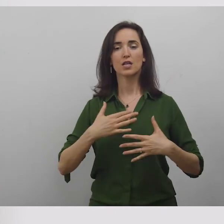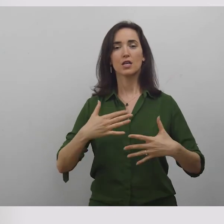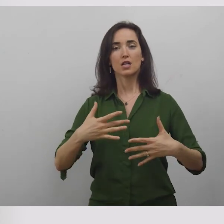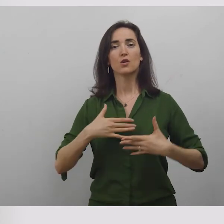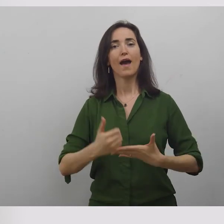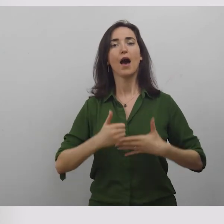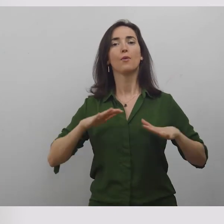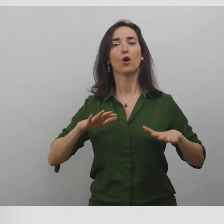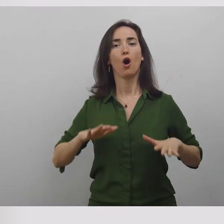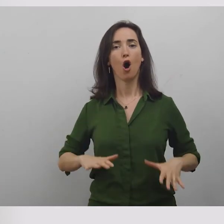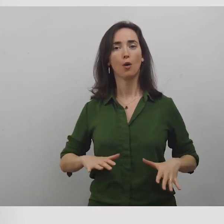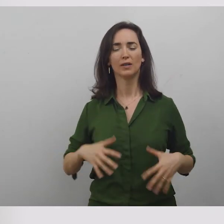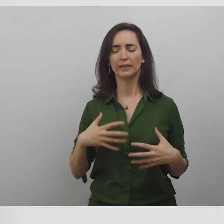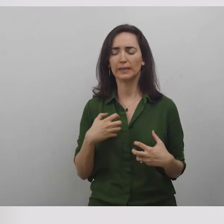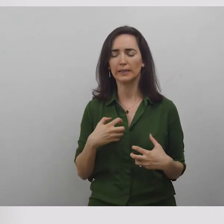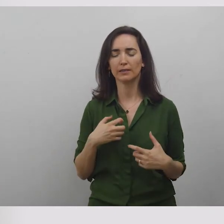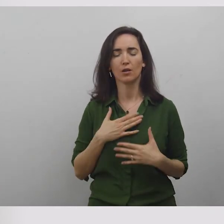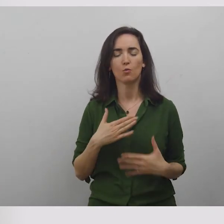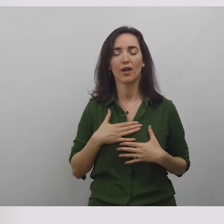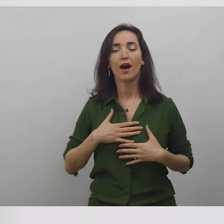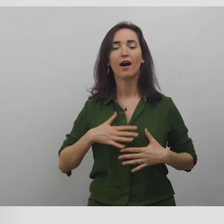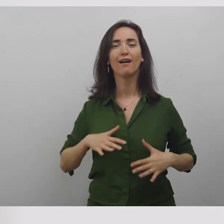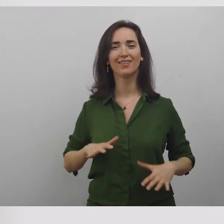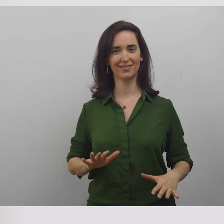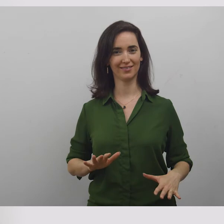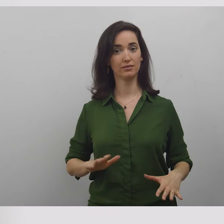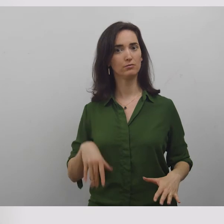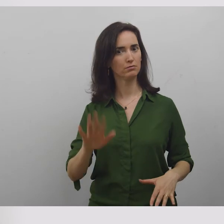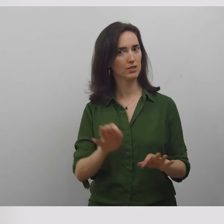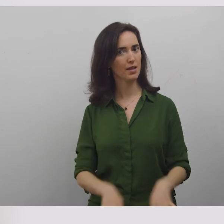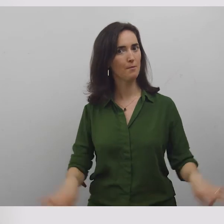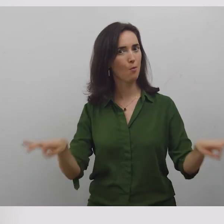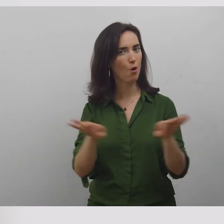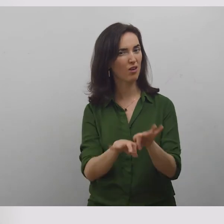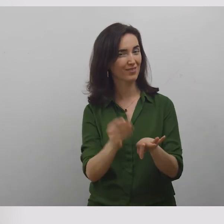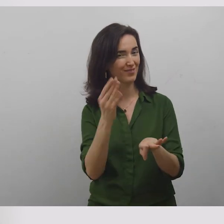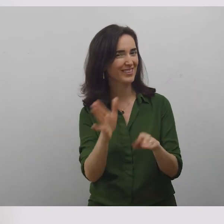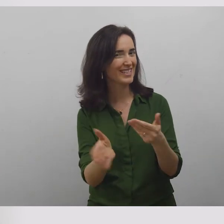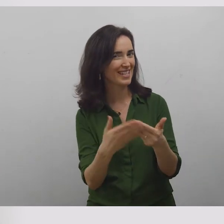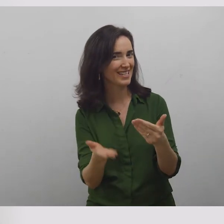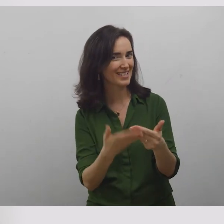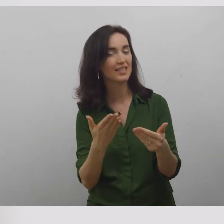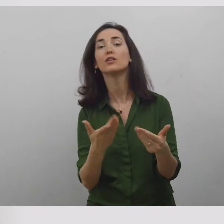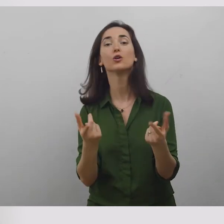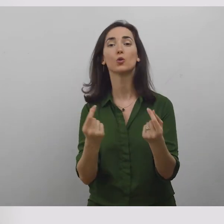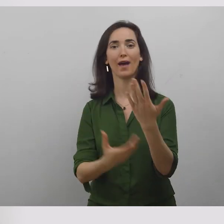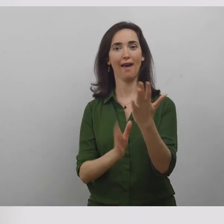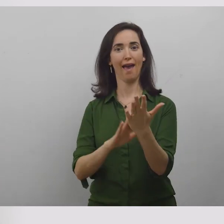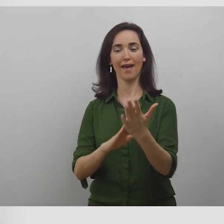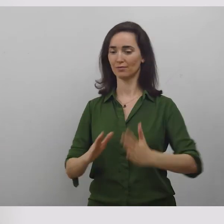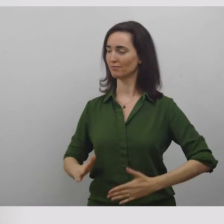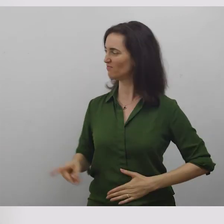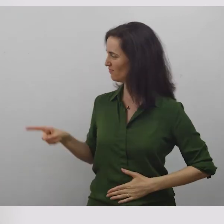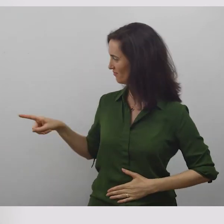yourself down so you're not so tense up there. This is a really good, important tip that's easy to do. All you have to do